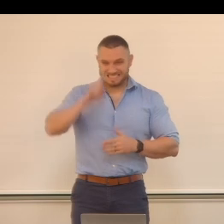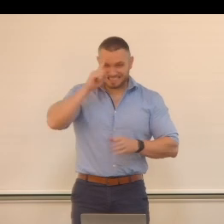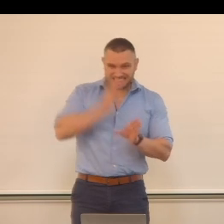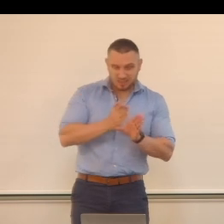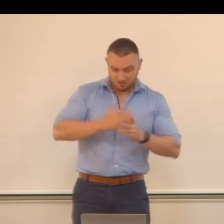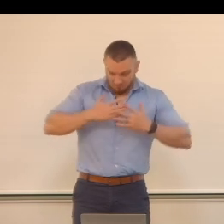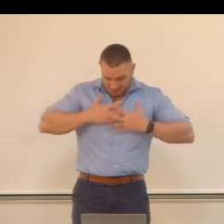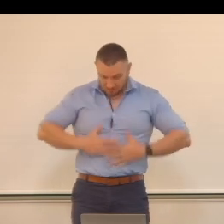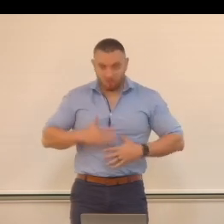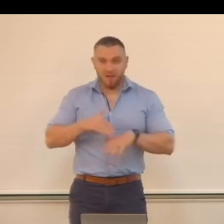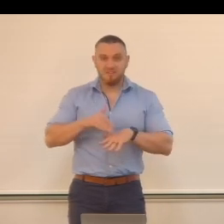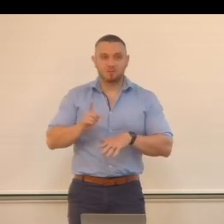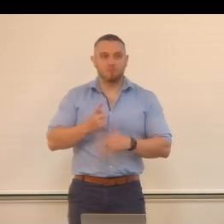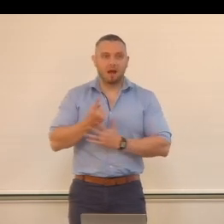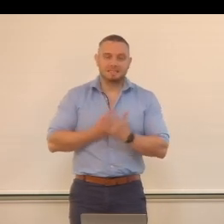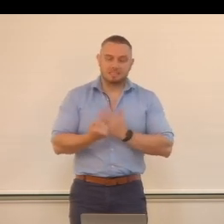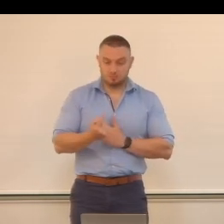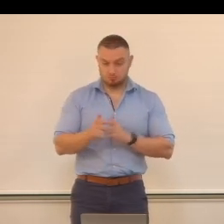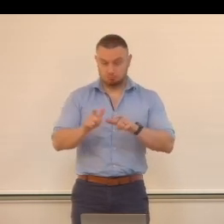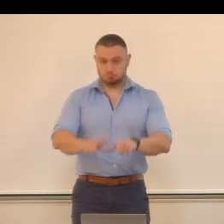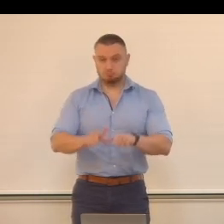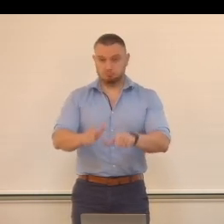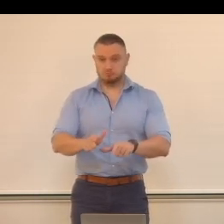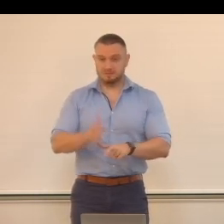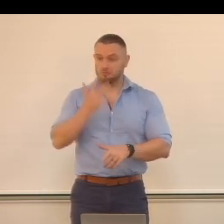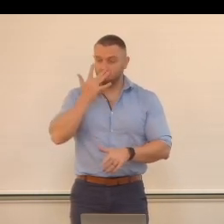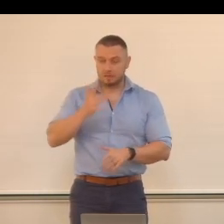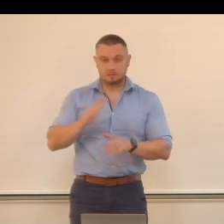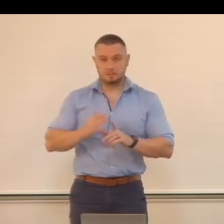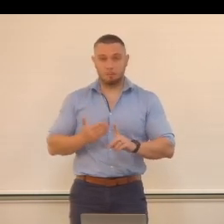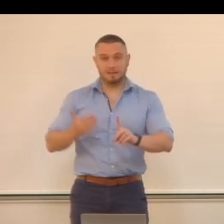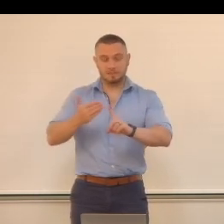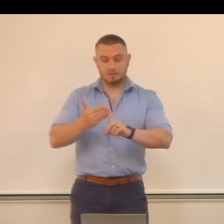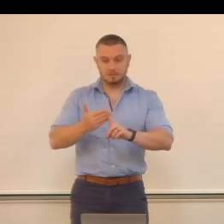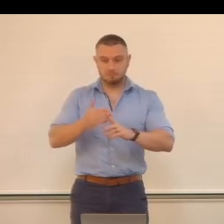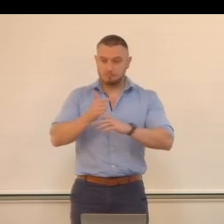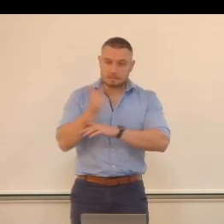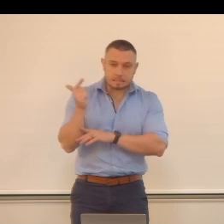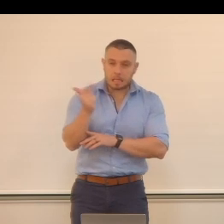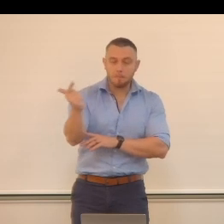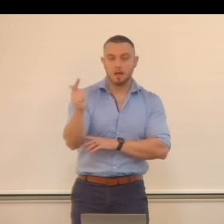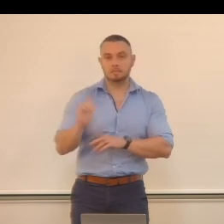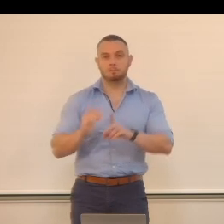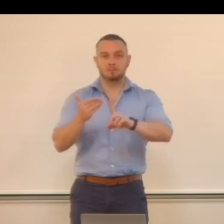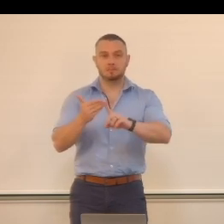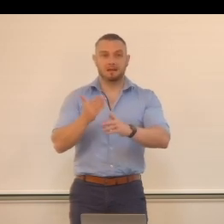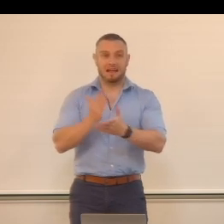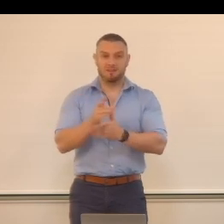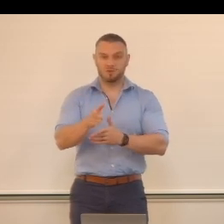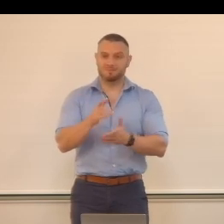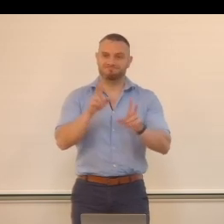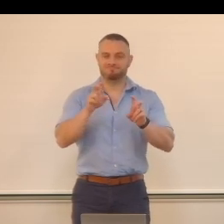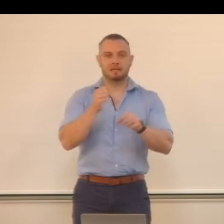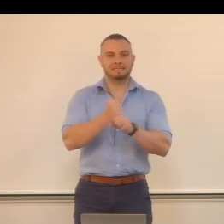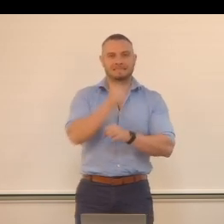effects of isolation. So being shut in there, simulating missions, deep space missions. So you really are the guinea pig